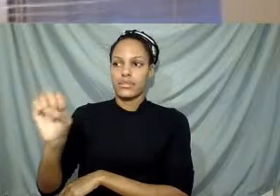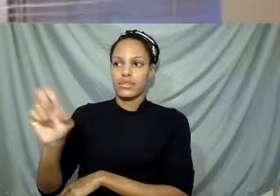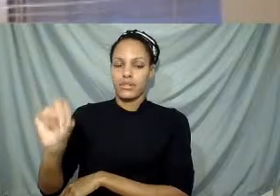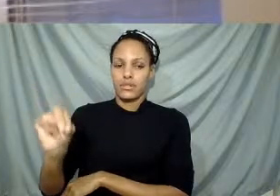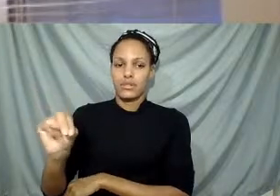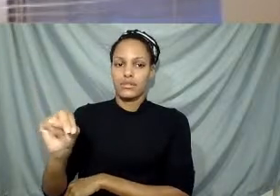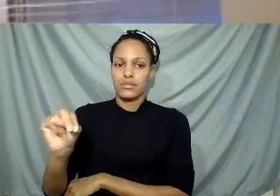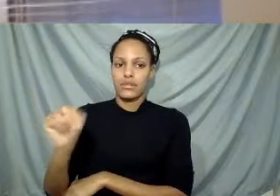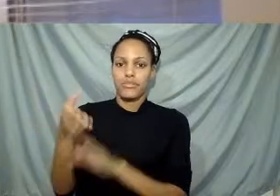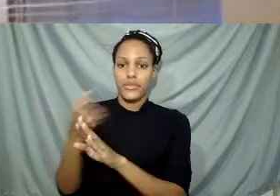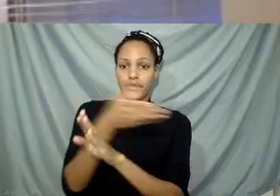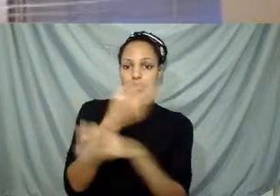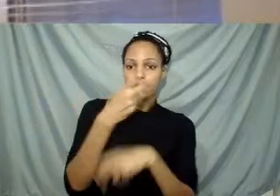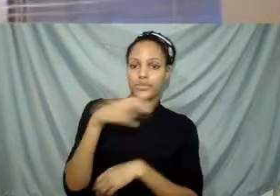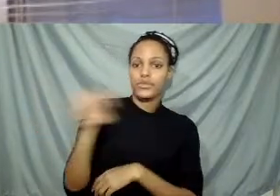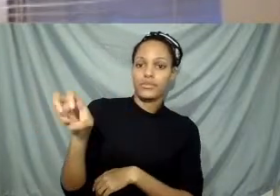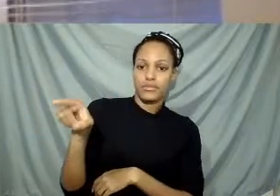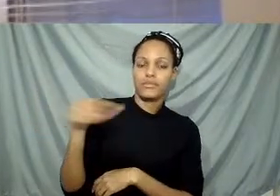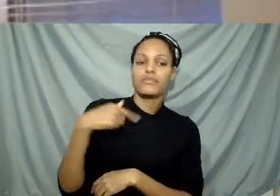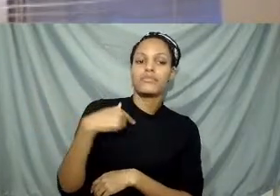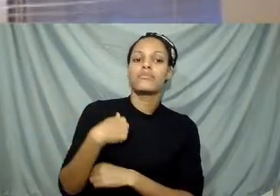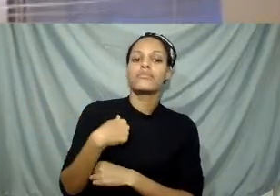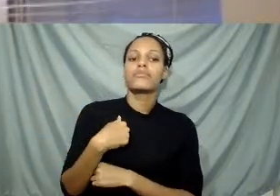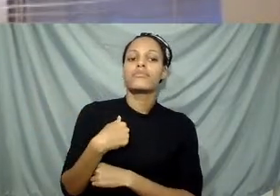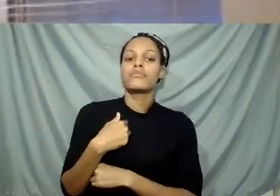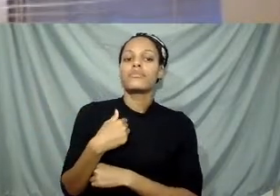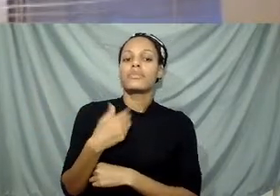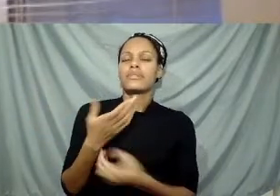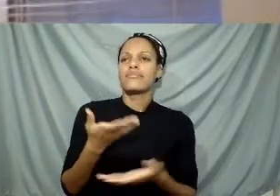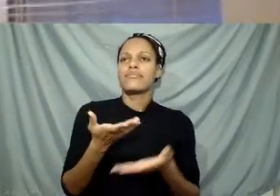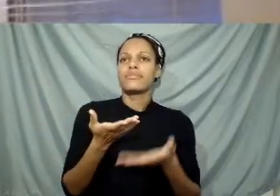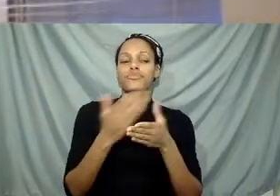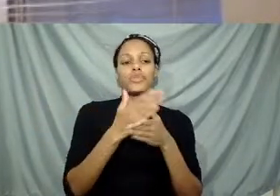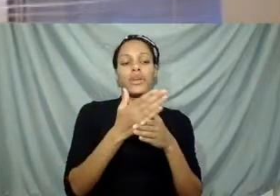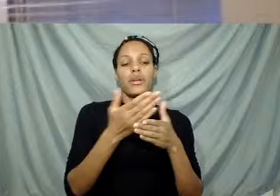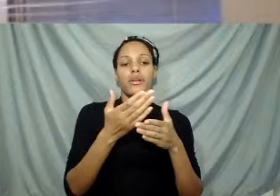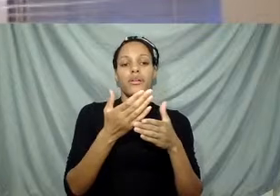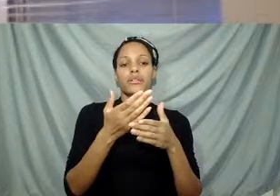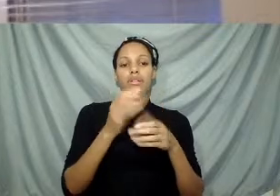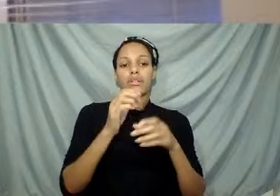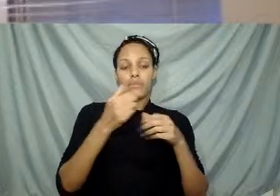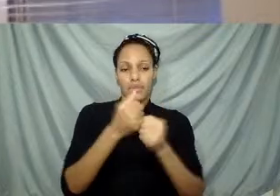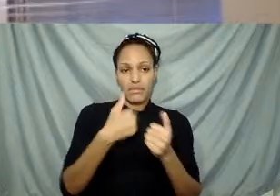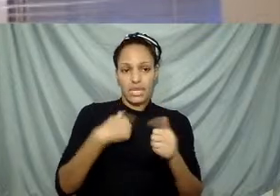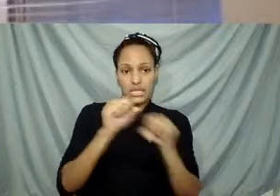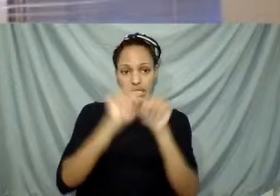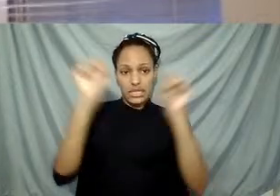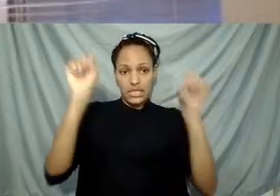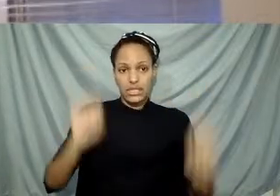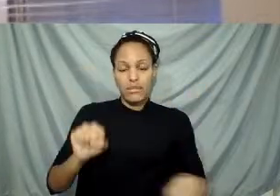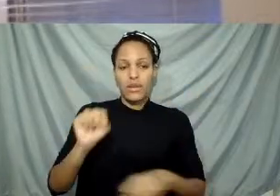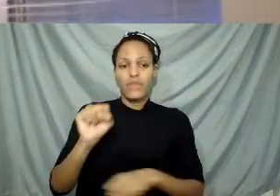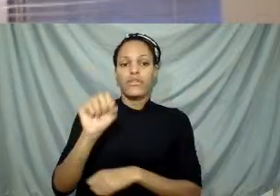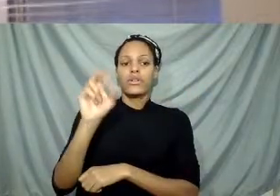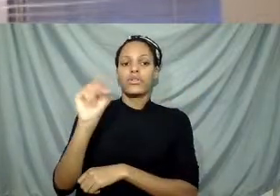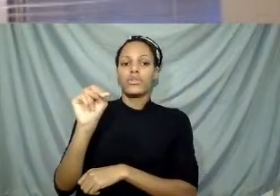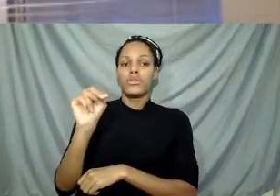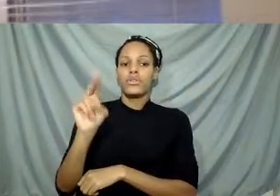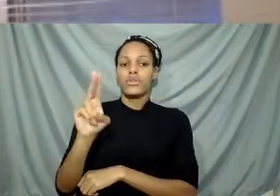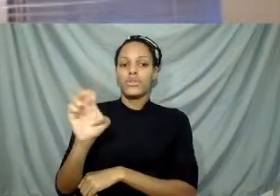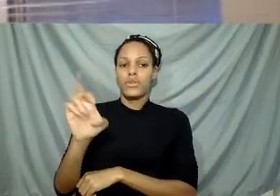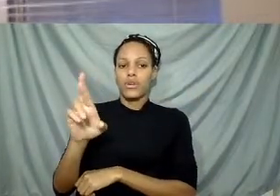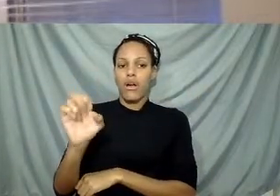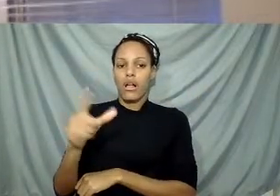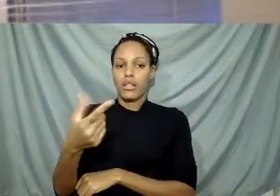gave me a system of numerology. He shared with me a system of numerology for me to choose my